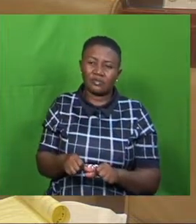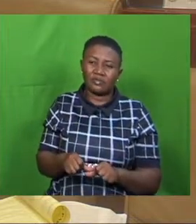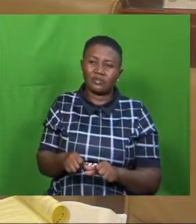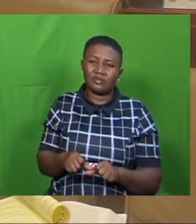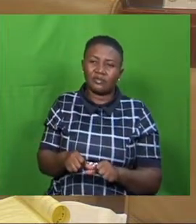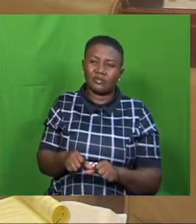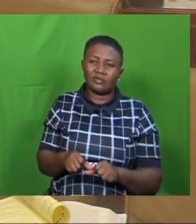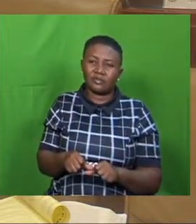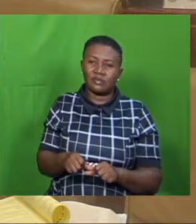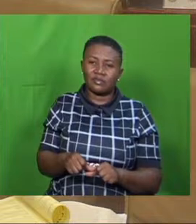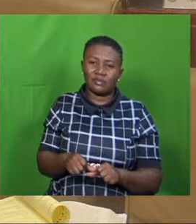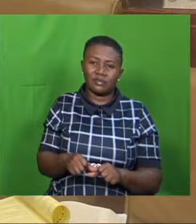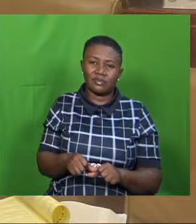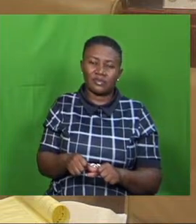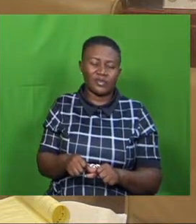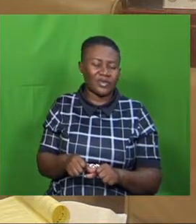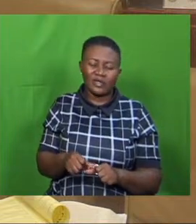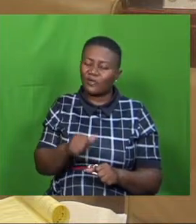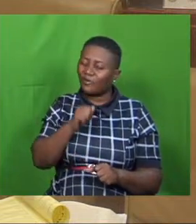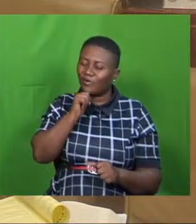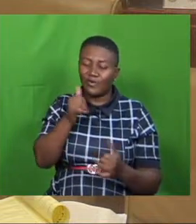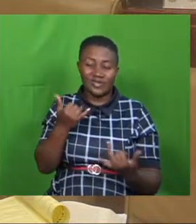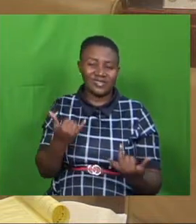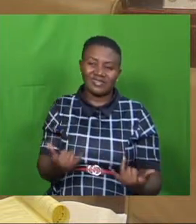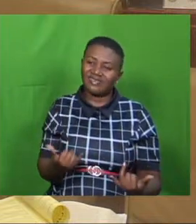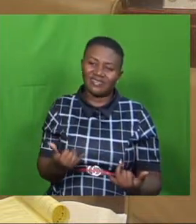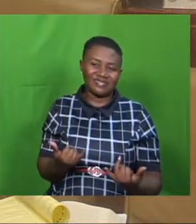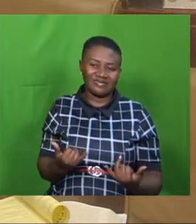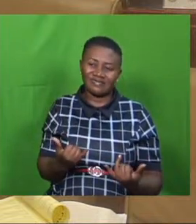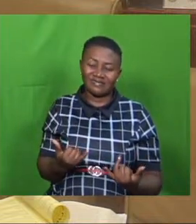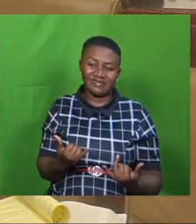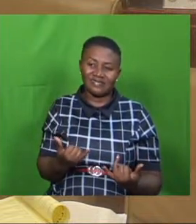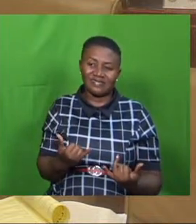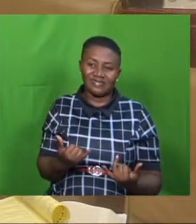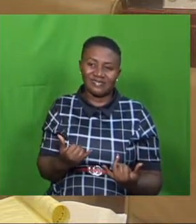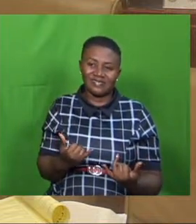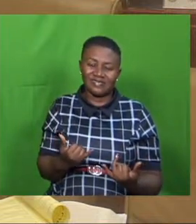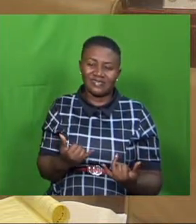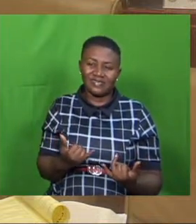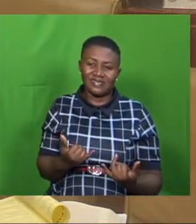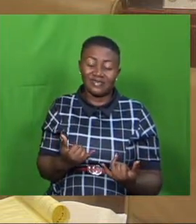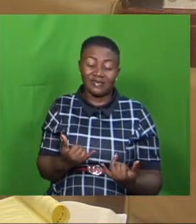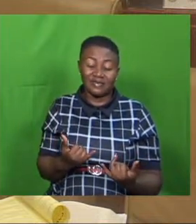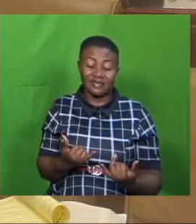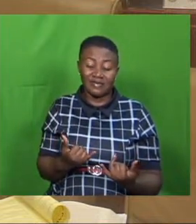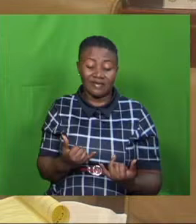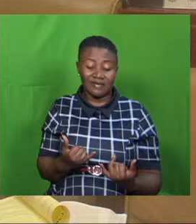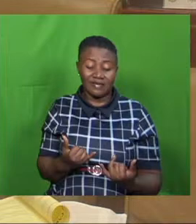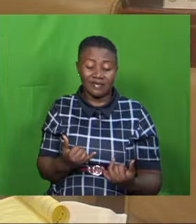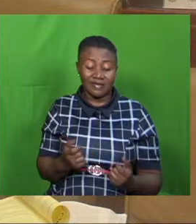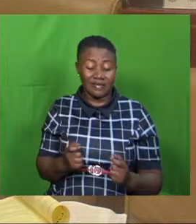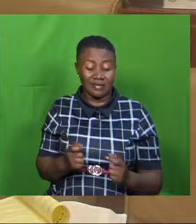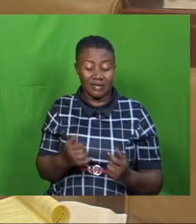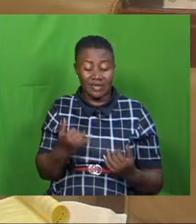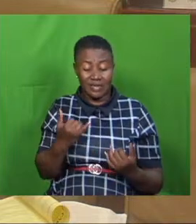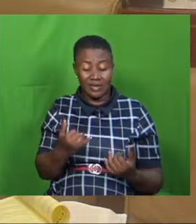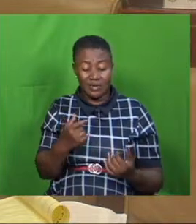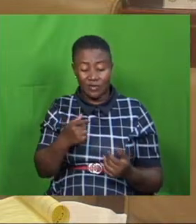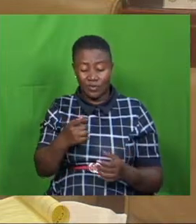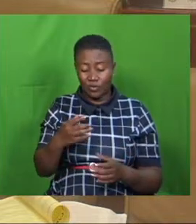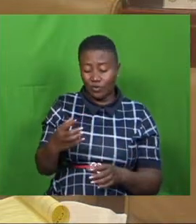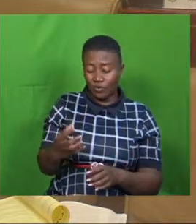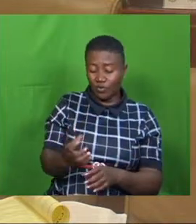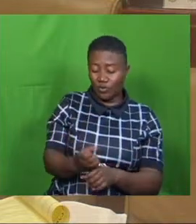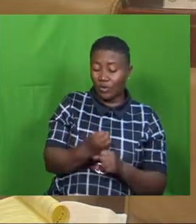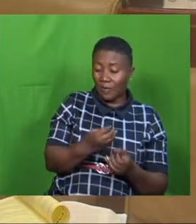it's later in time. But with real estate, Honorable Speaker, immediately you take good money and you